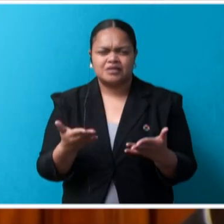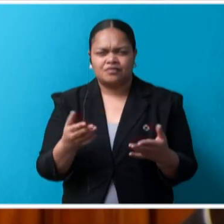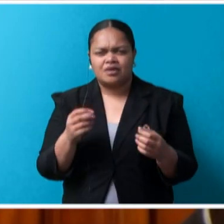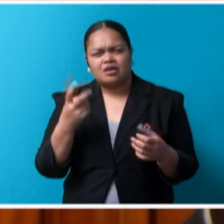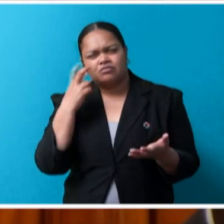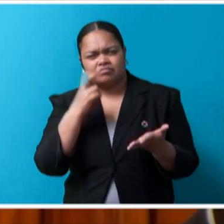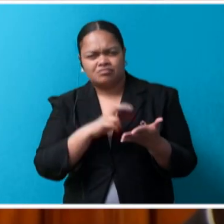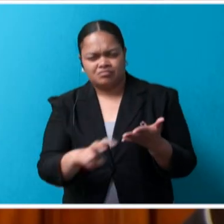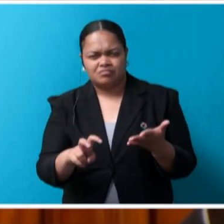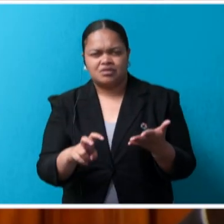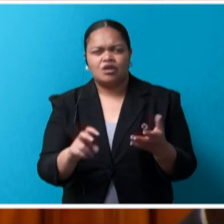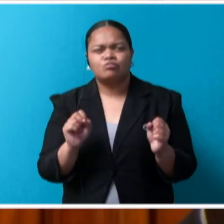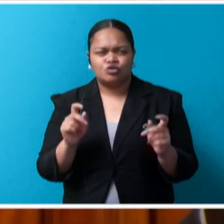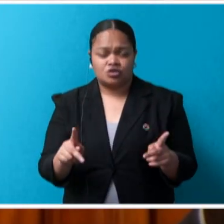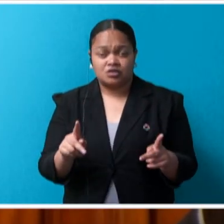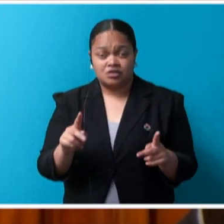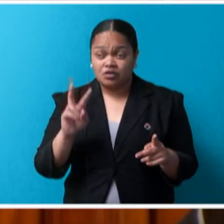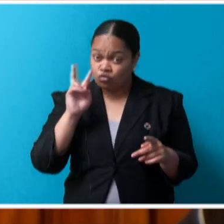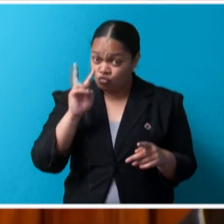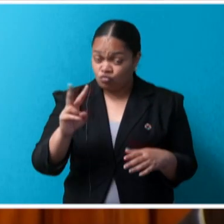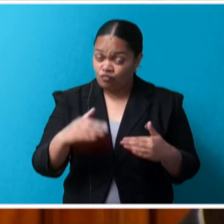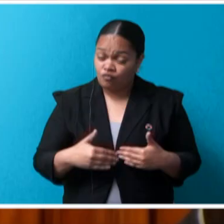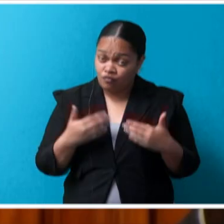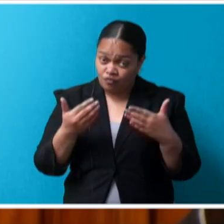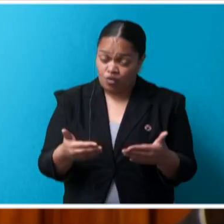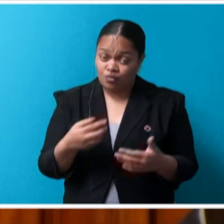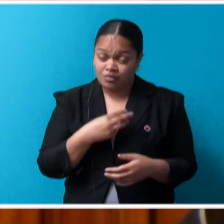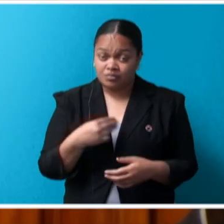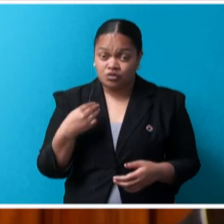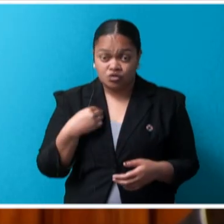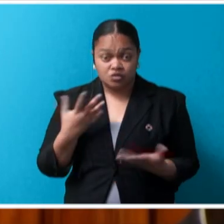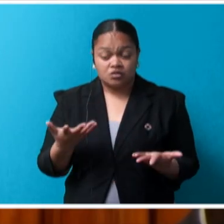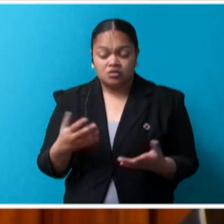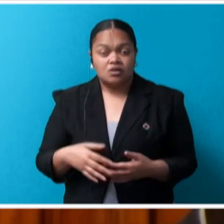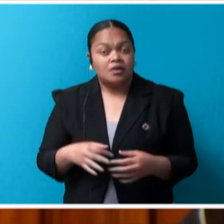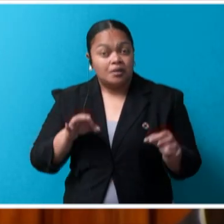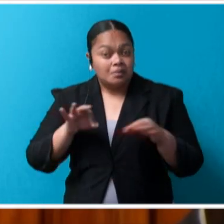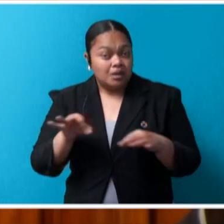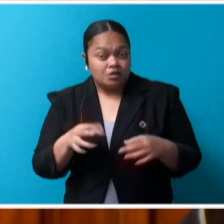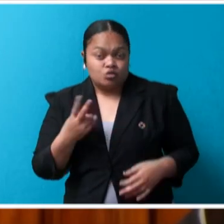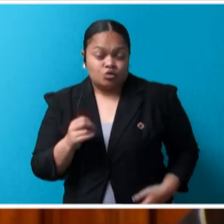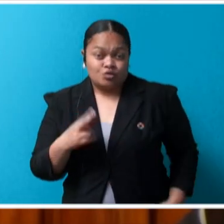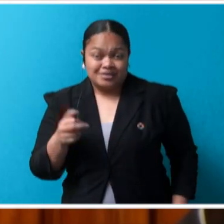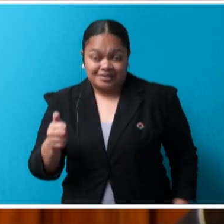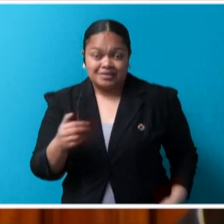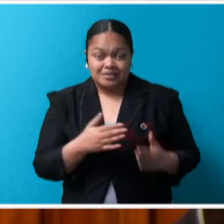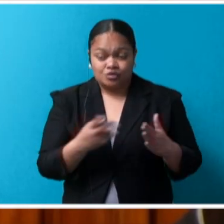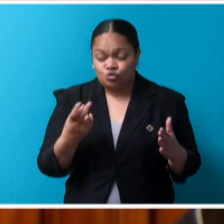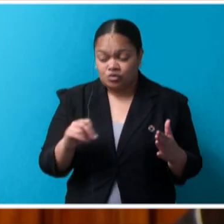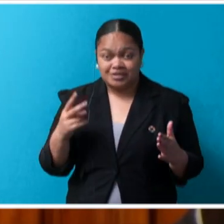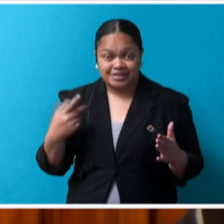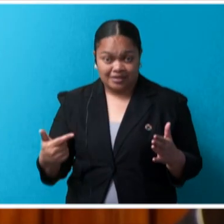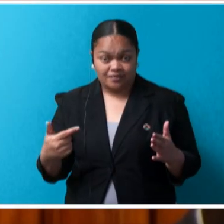deserve. Looking ahead, Mr. Speaker, sir, our Ministry's plan for 2026-27